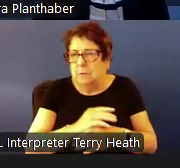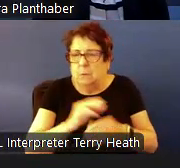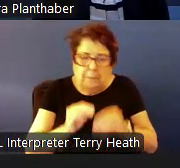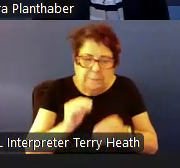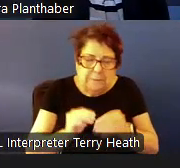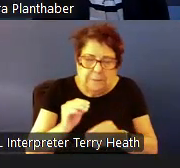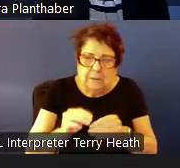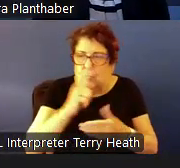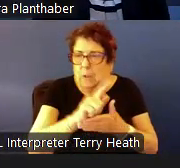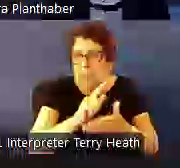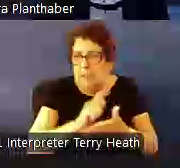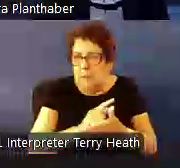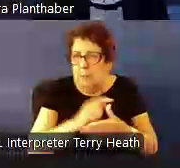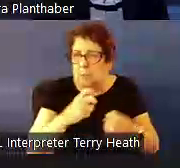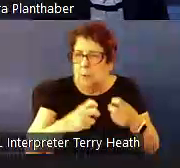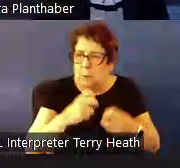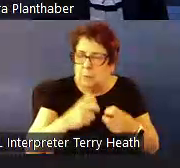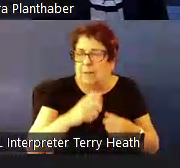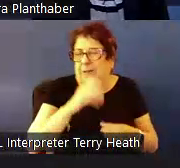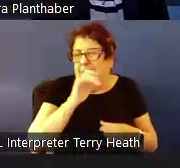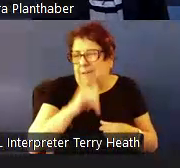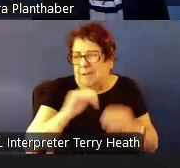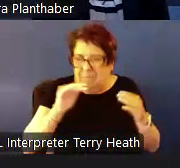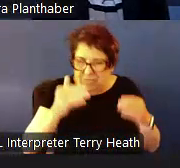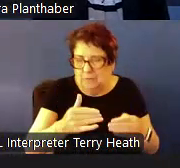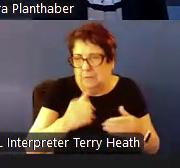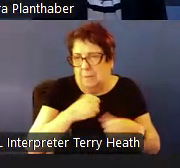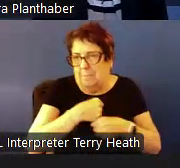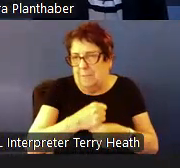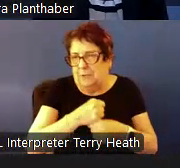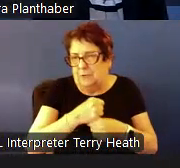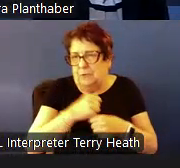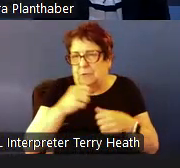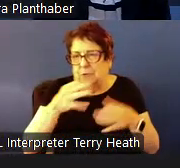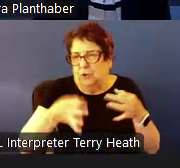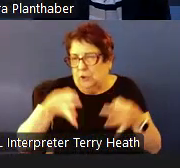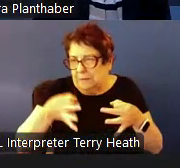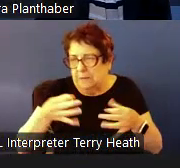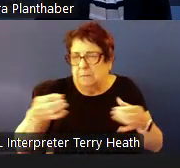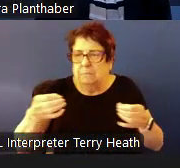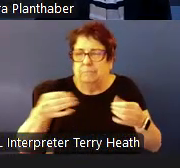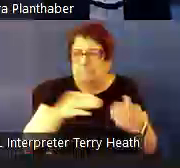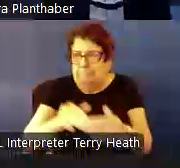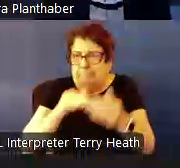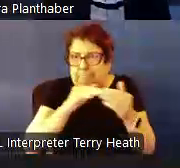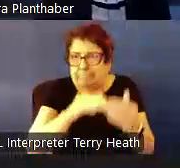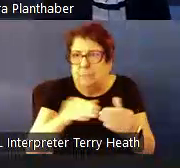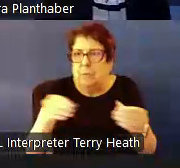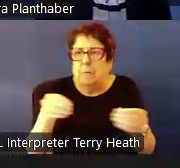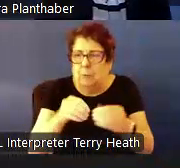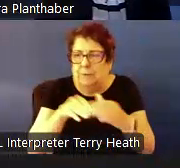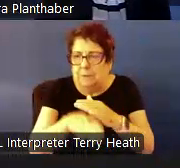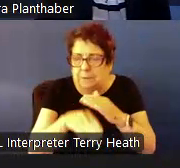that focus then makes justice more accessible, particularly for low-income older adults. Teams,